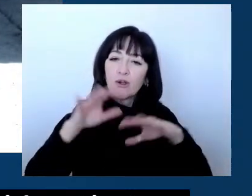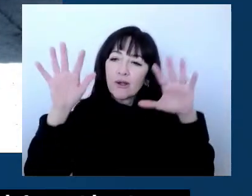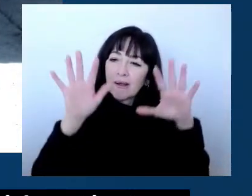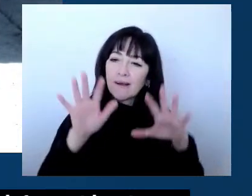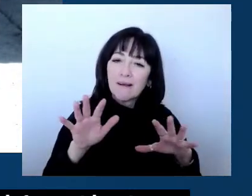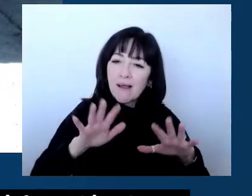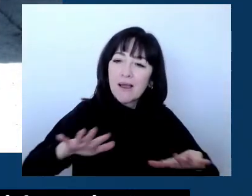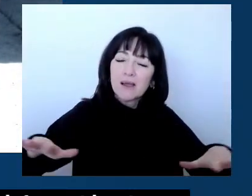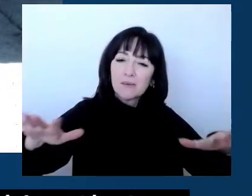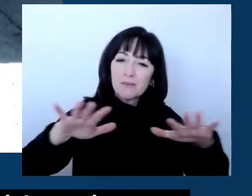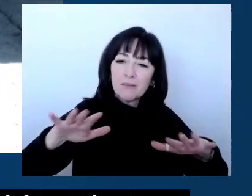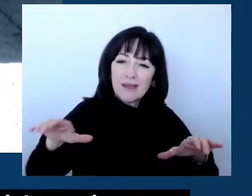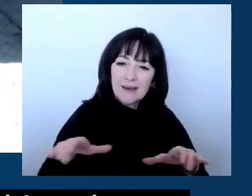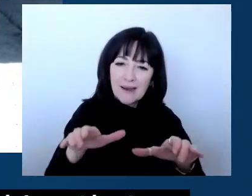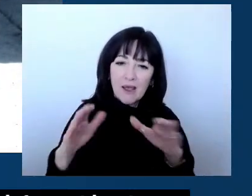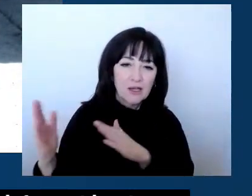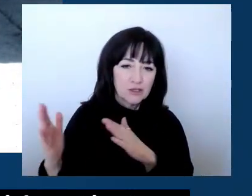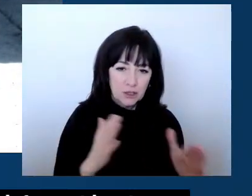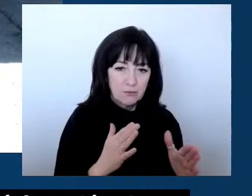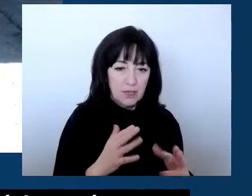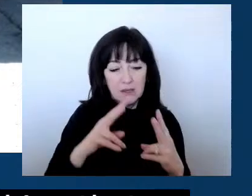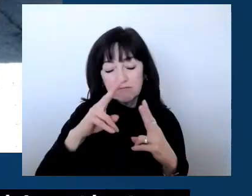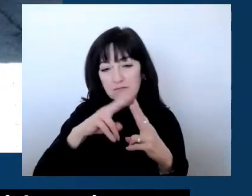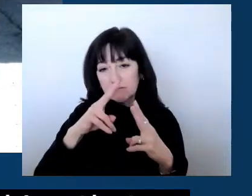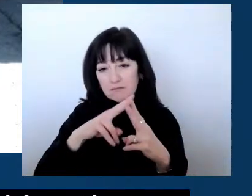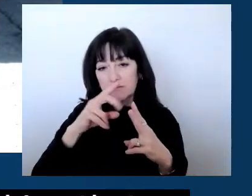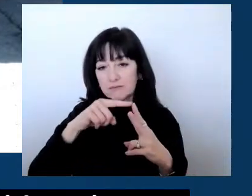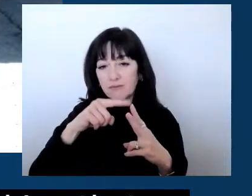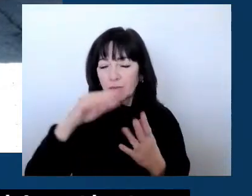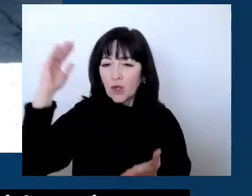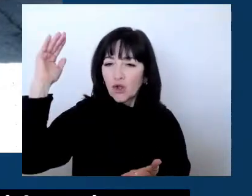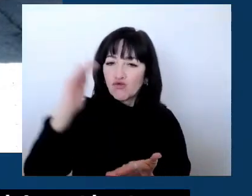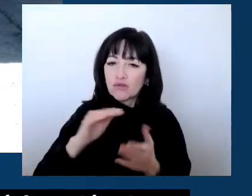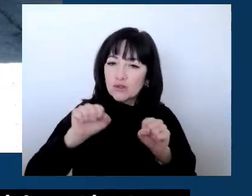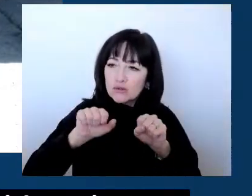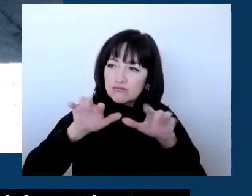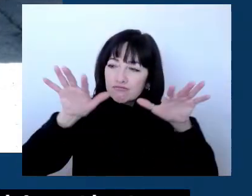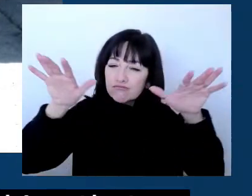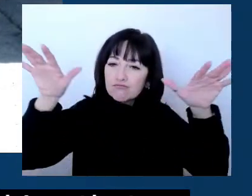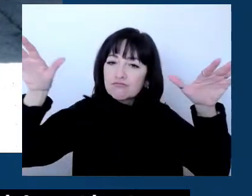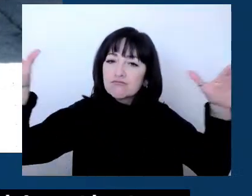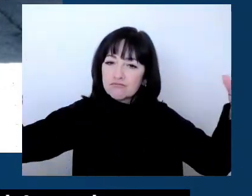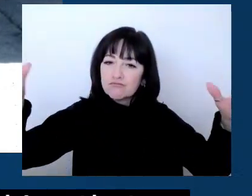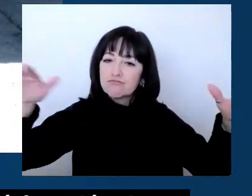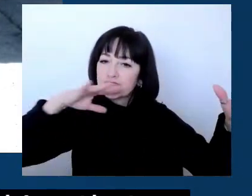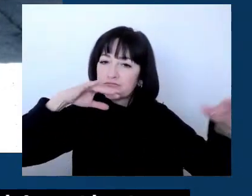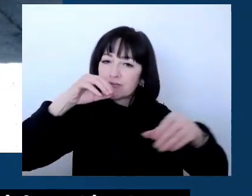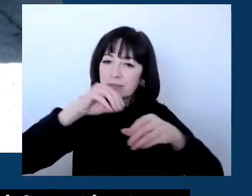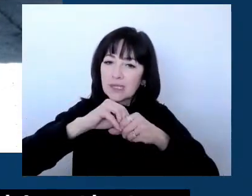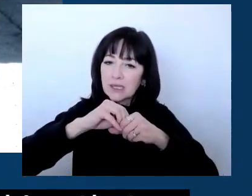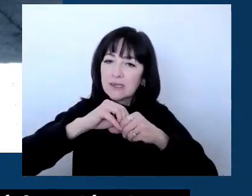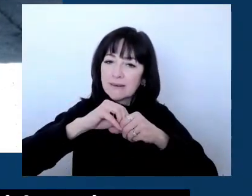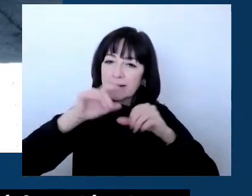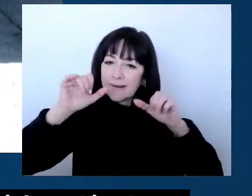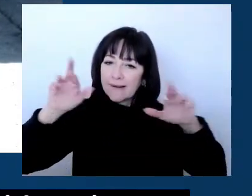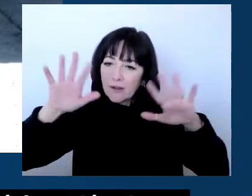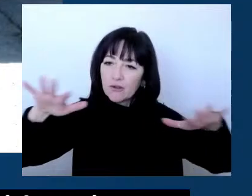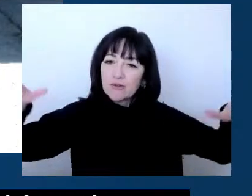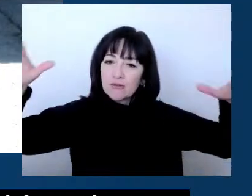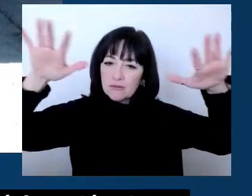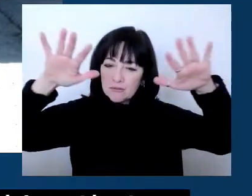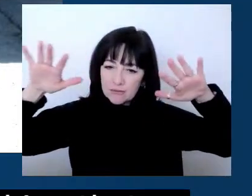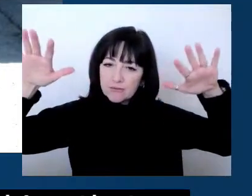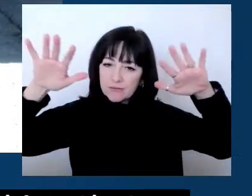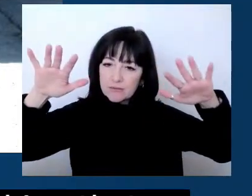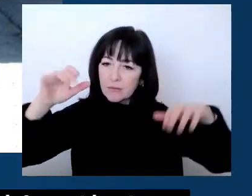main things. Reduce carbon emissions in the atmosphere, right? We've done that pretty in a big way on the